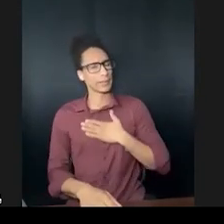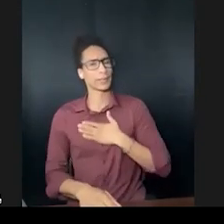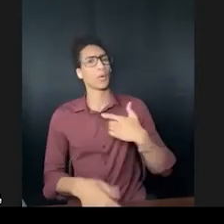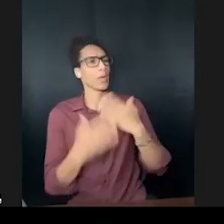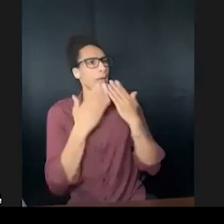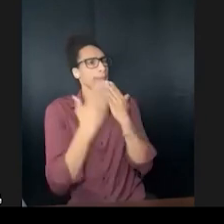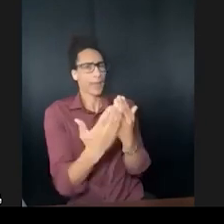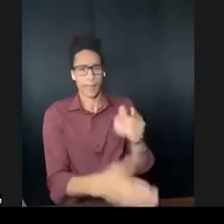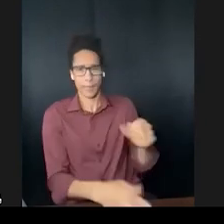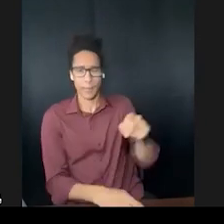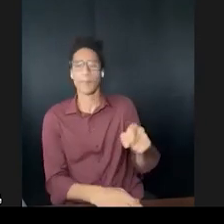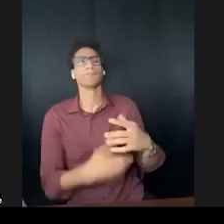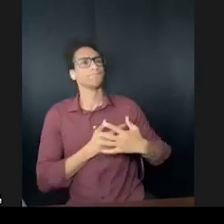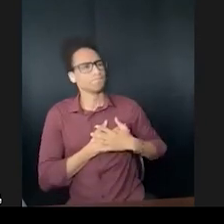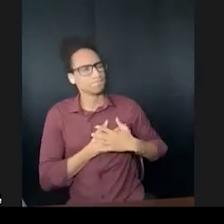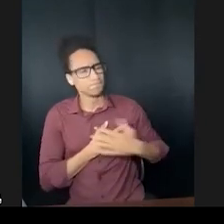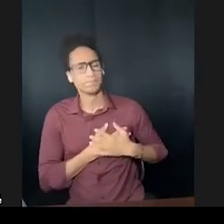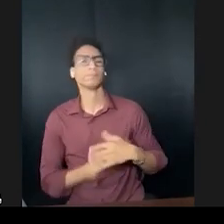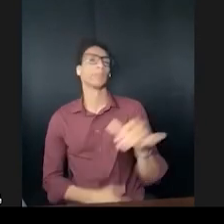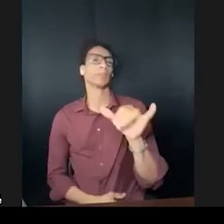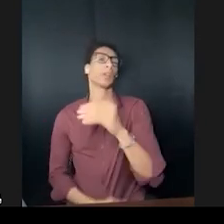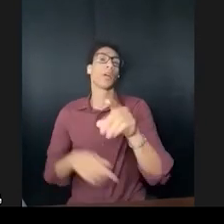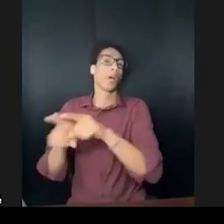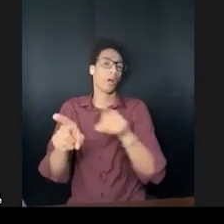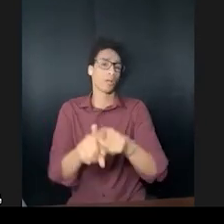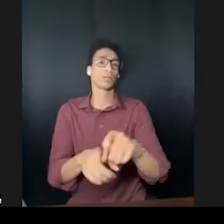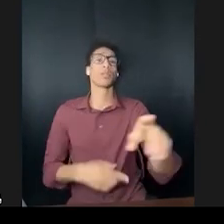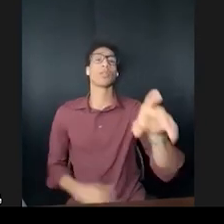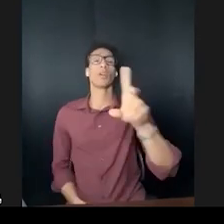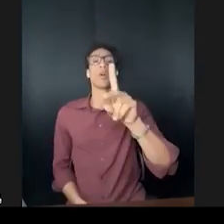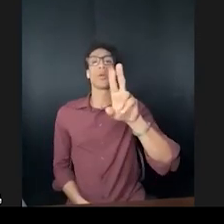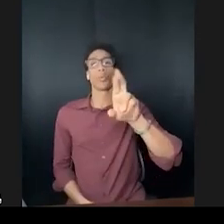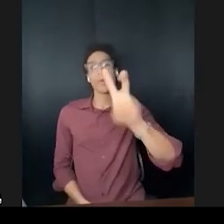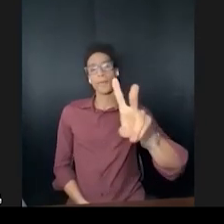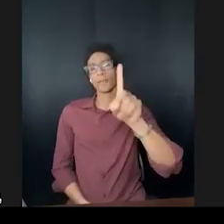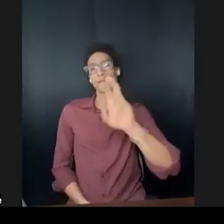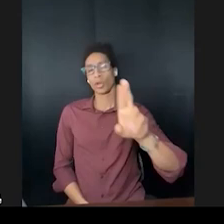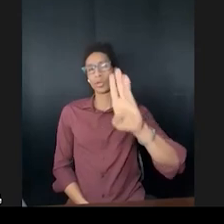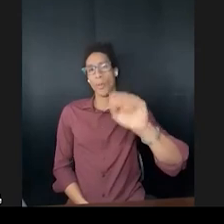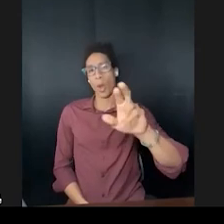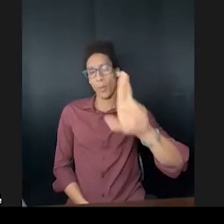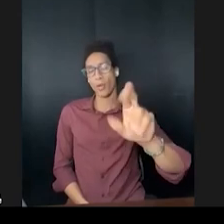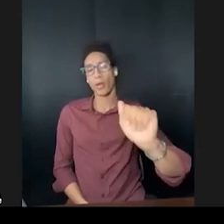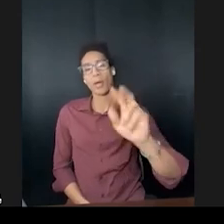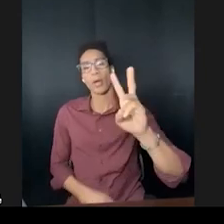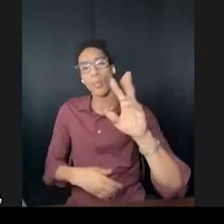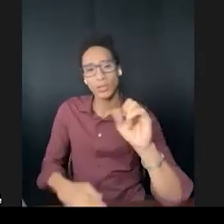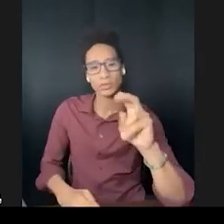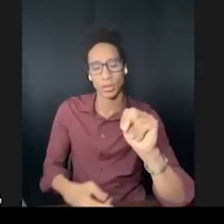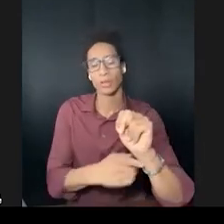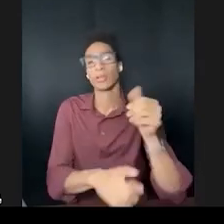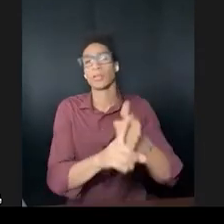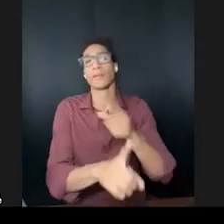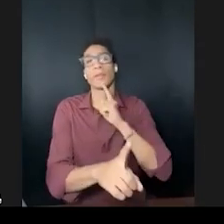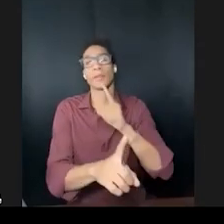also leads me into my introduction of the Reverend Dr. Barbara Wilson, Chief Resilience Officer and owner of Wilson Coaching